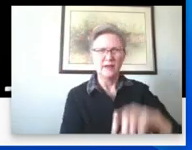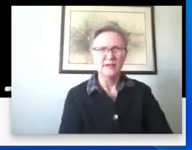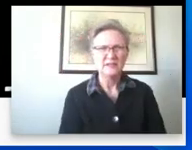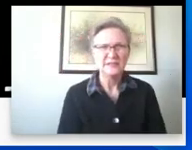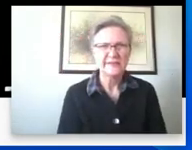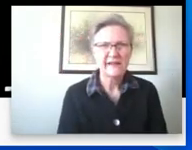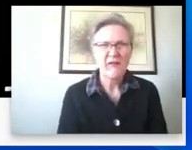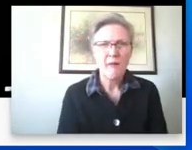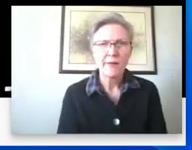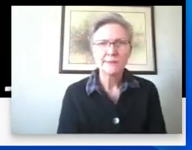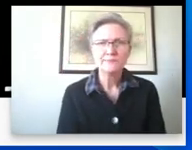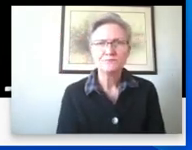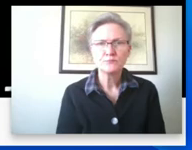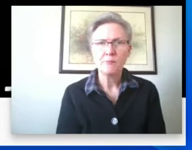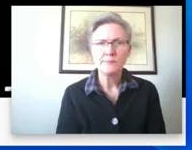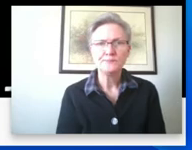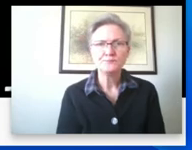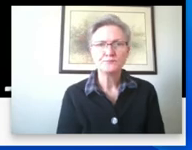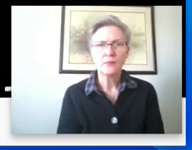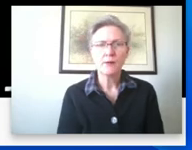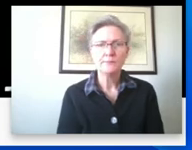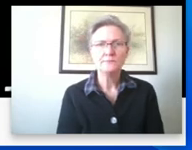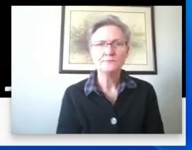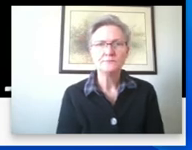And my rows go the other way.